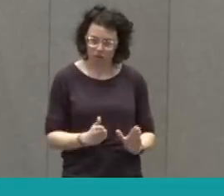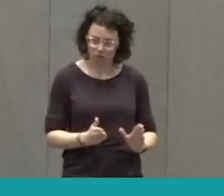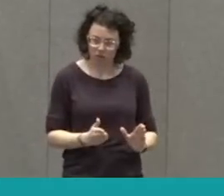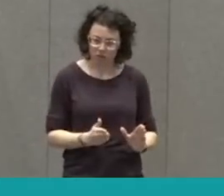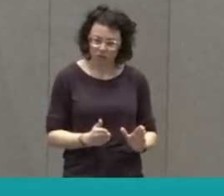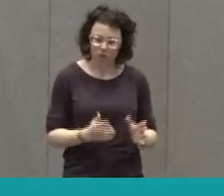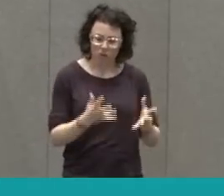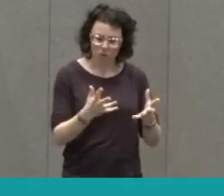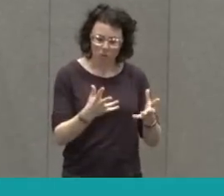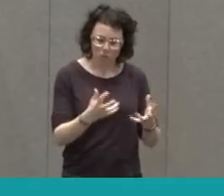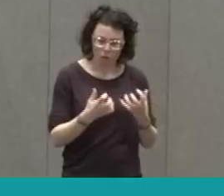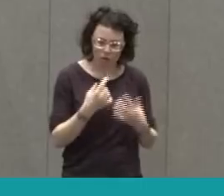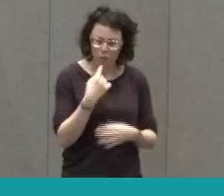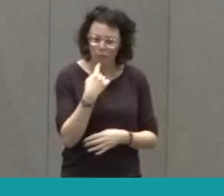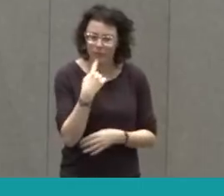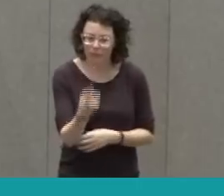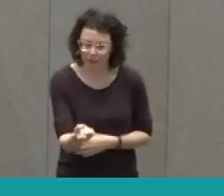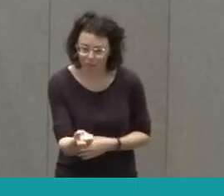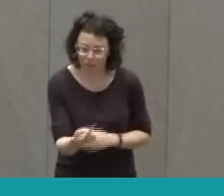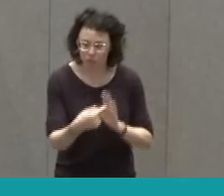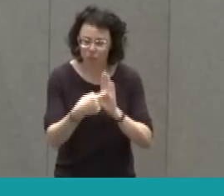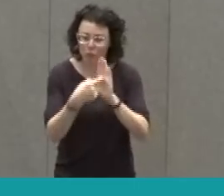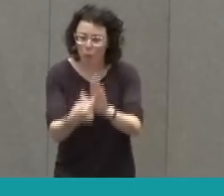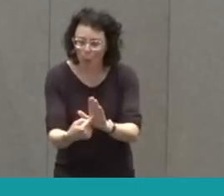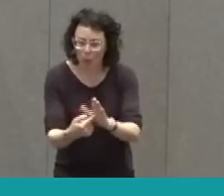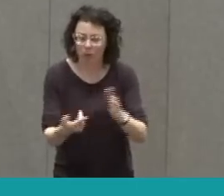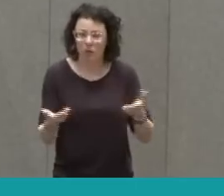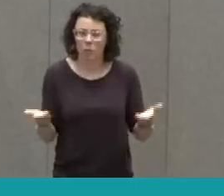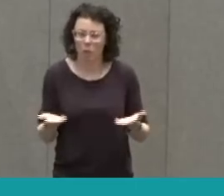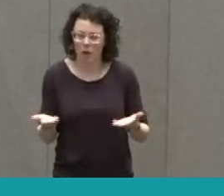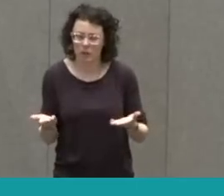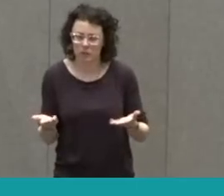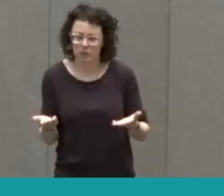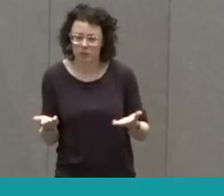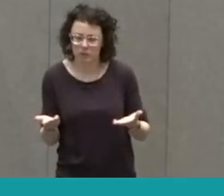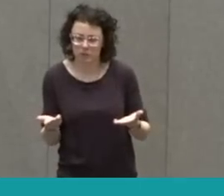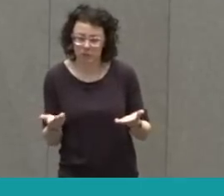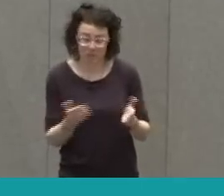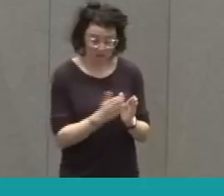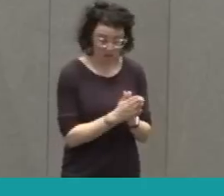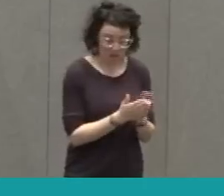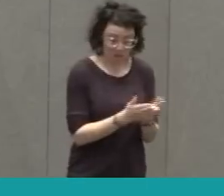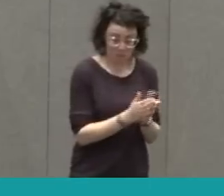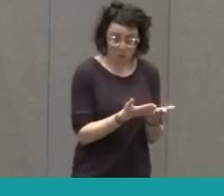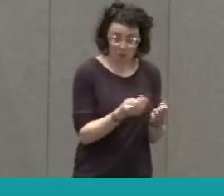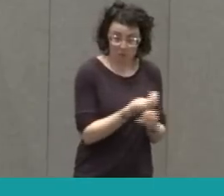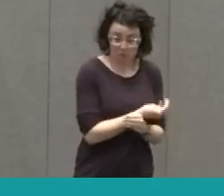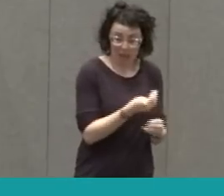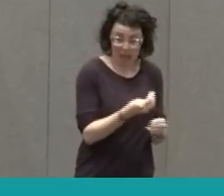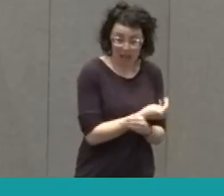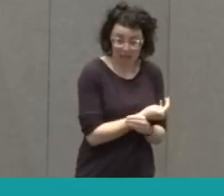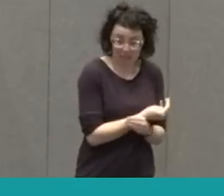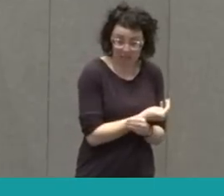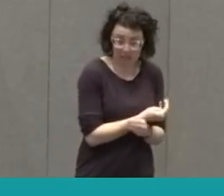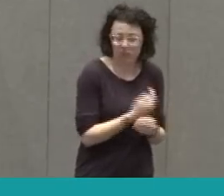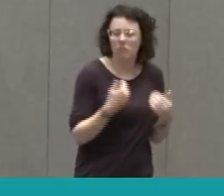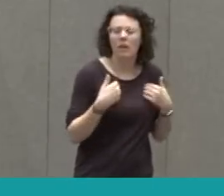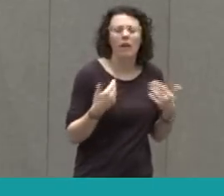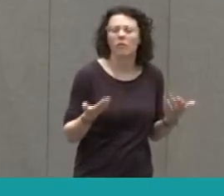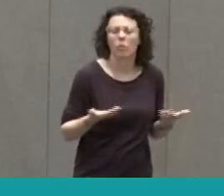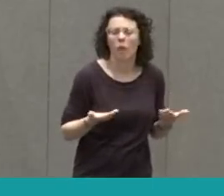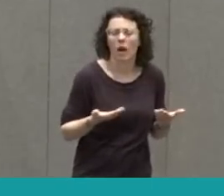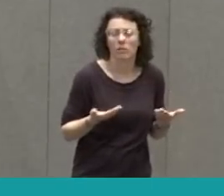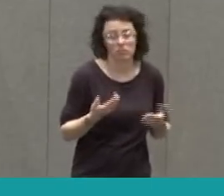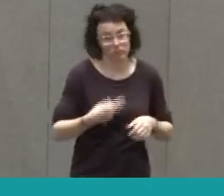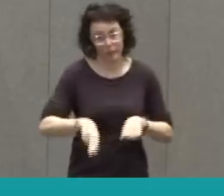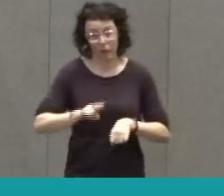to you, what math might be involved in this book, since, of course, we're talking about math.